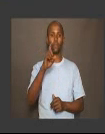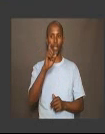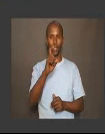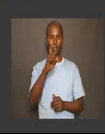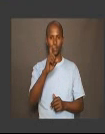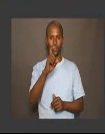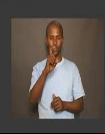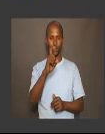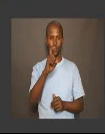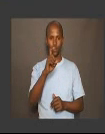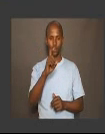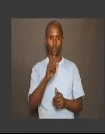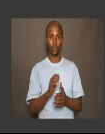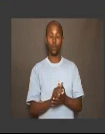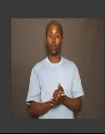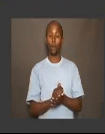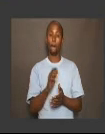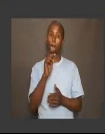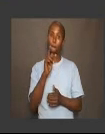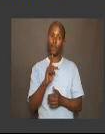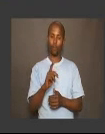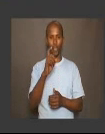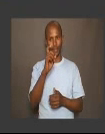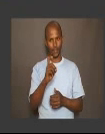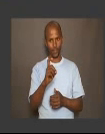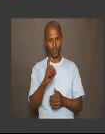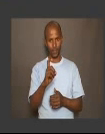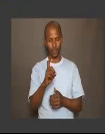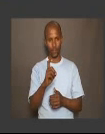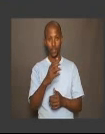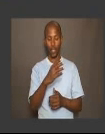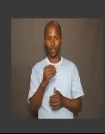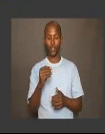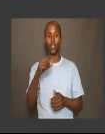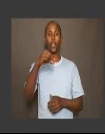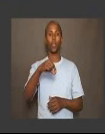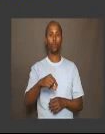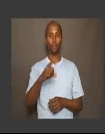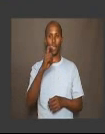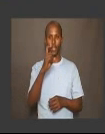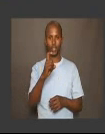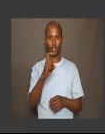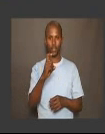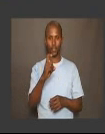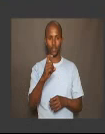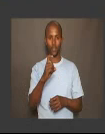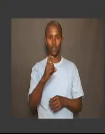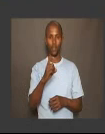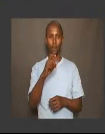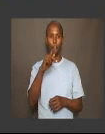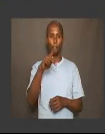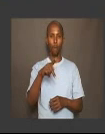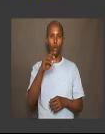x, where p of x and q of x